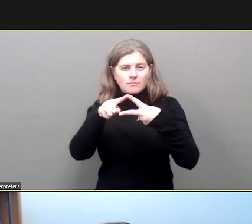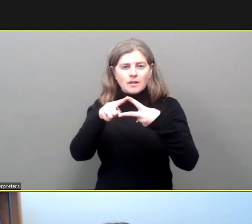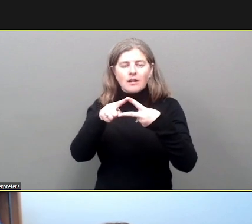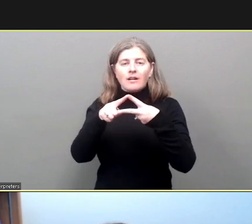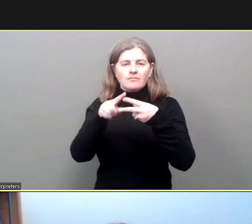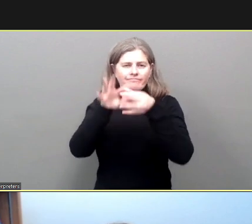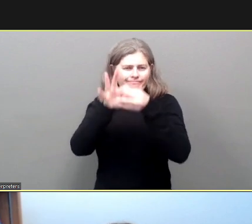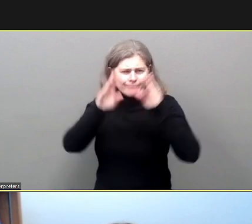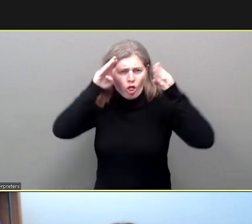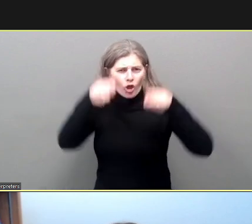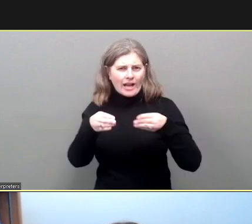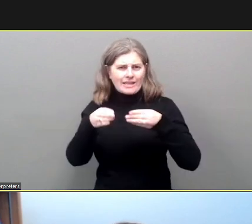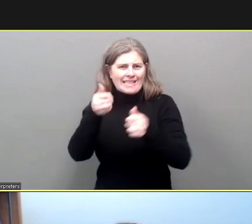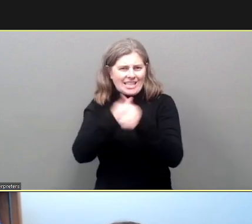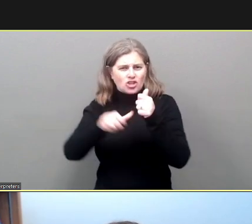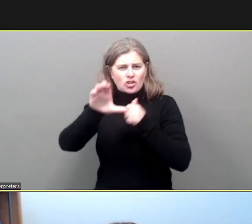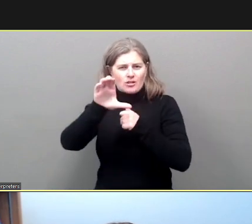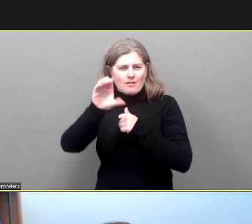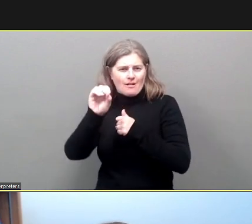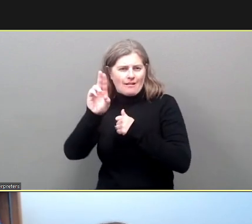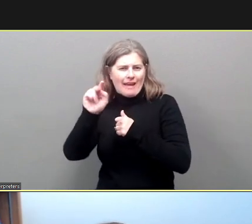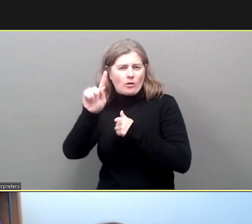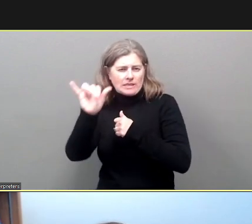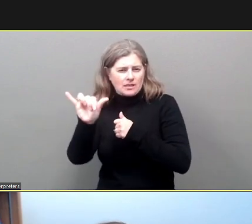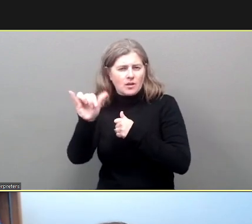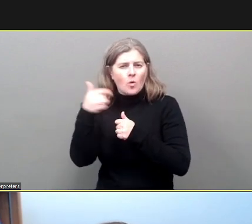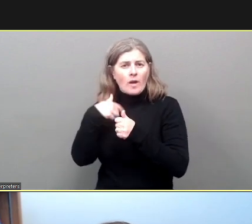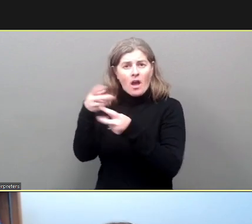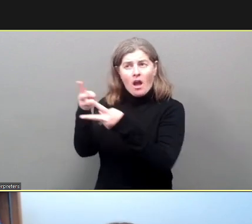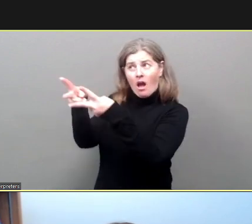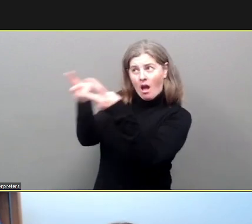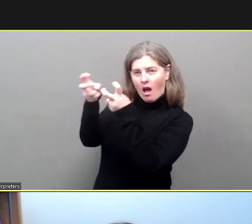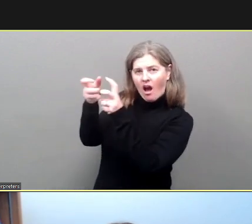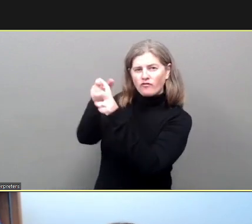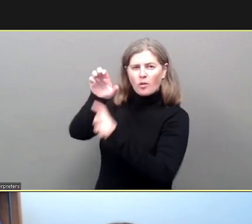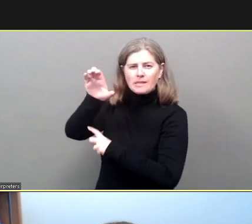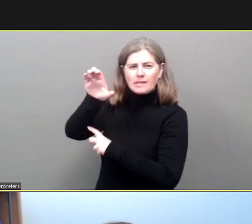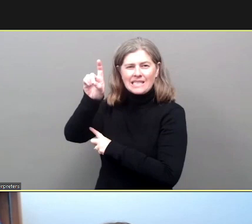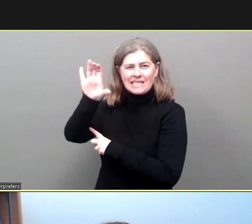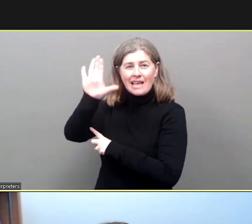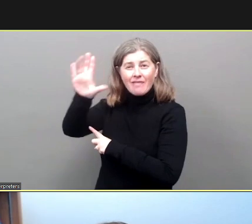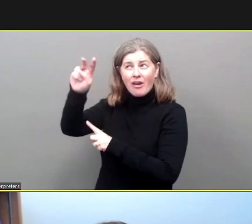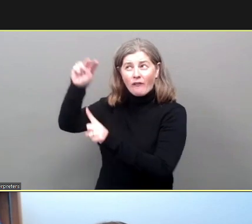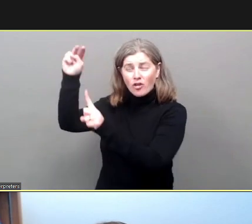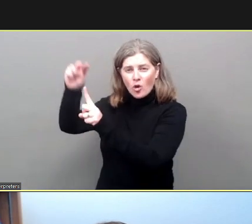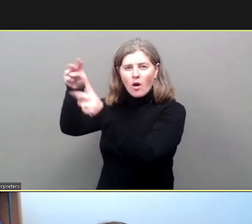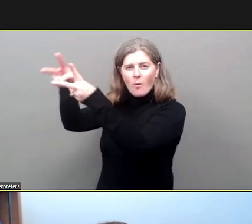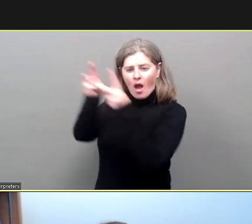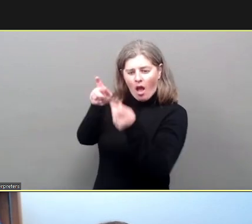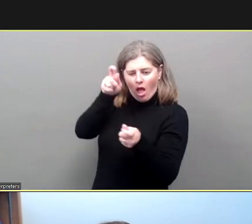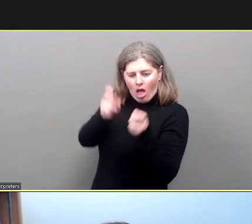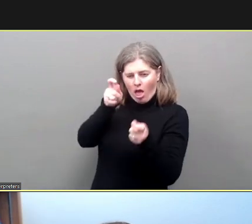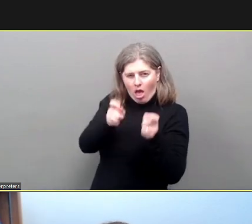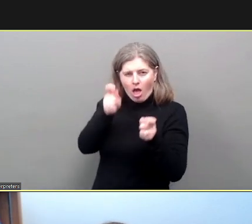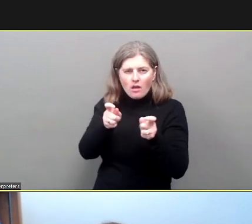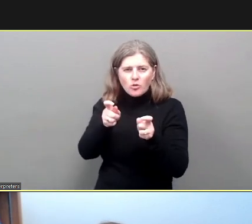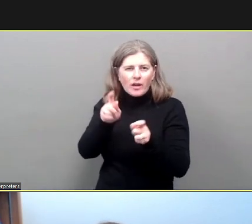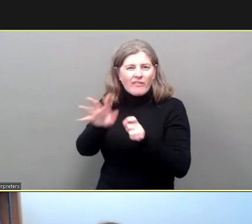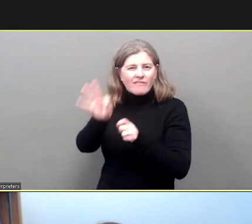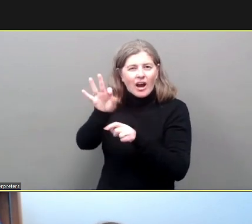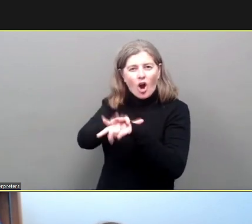level data. And this is slightly adapted from a CDC version that you can find on the CDC COVID